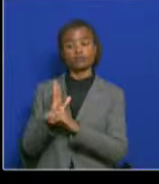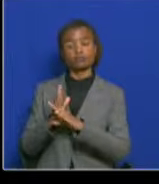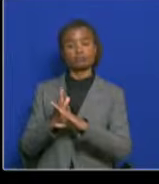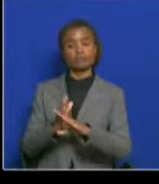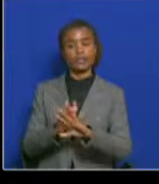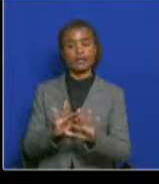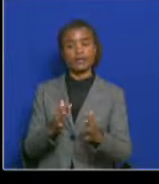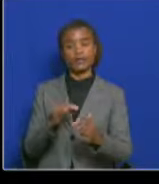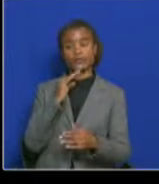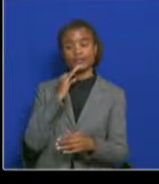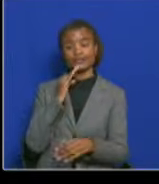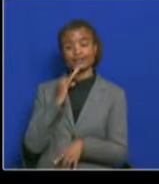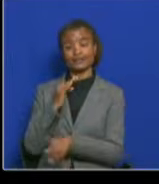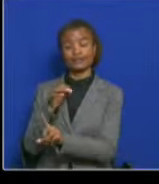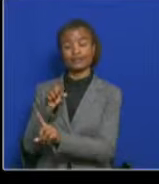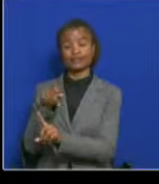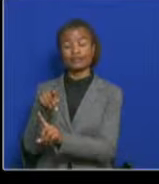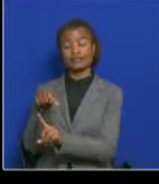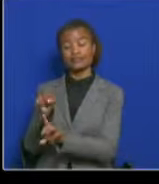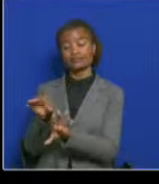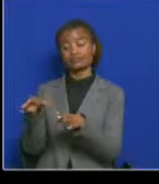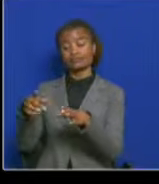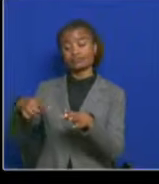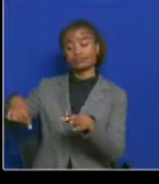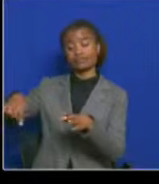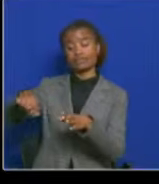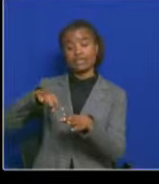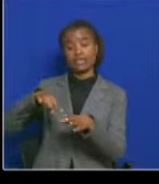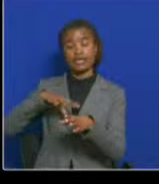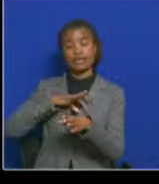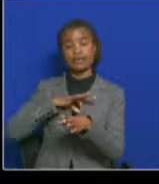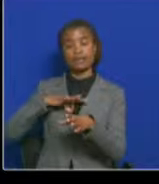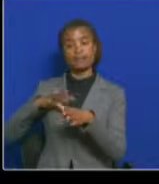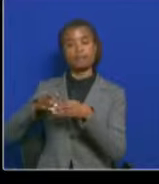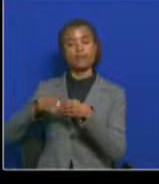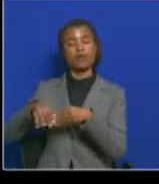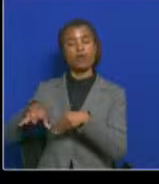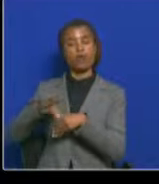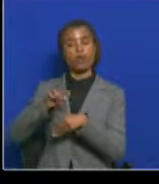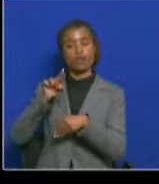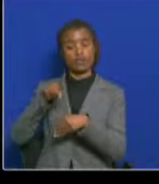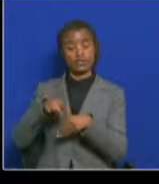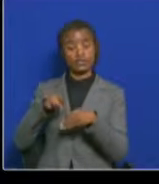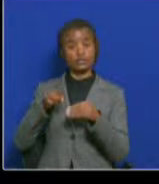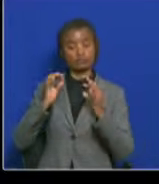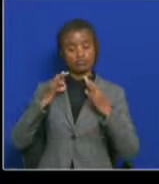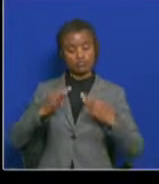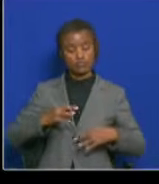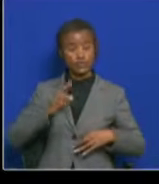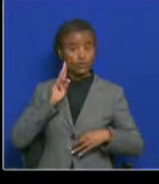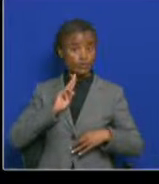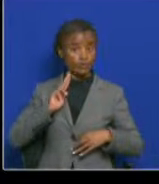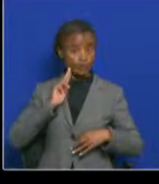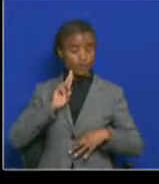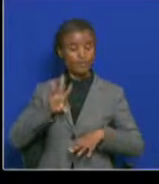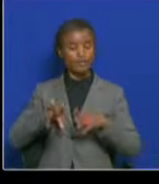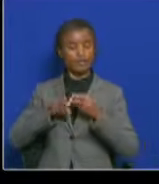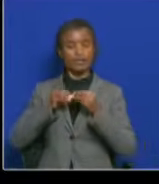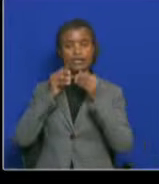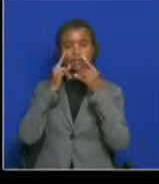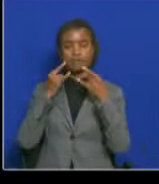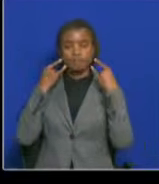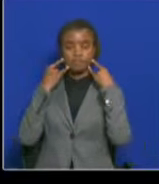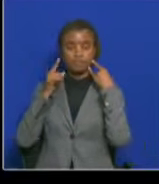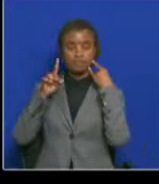SAPS employees to use both masks when wearing uniforms. So again, it's about what the SAPS will be procuring.